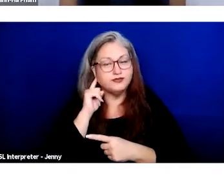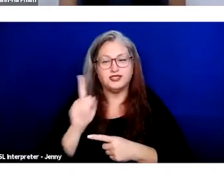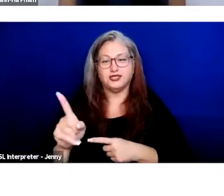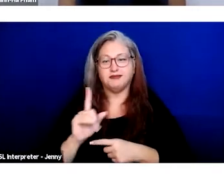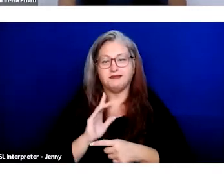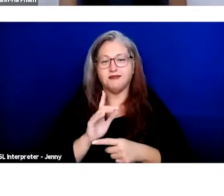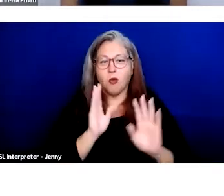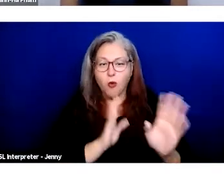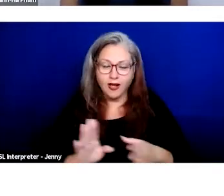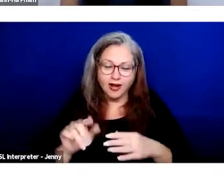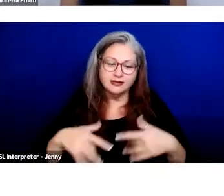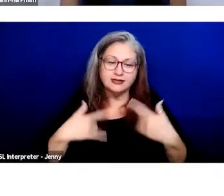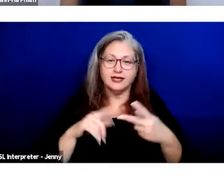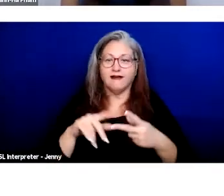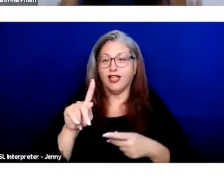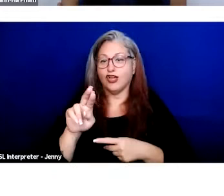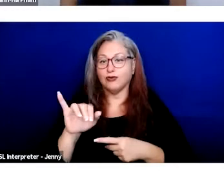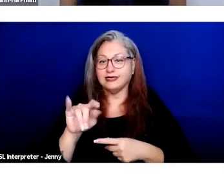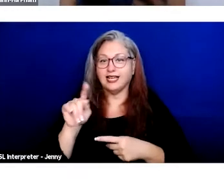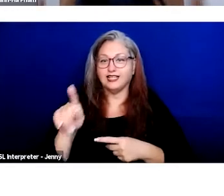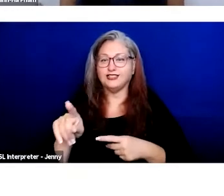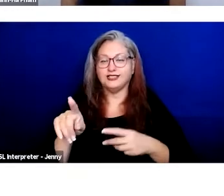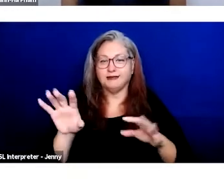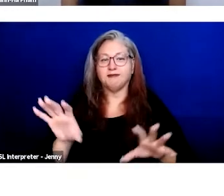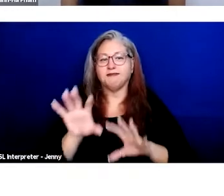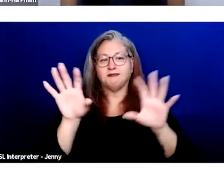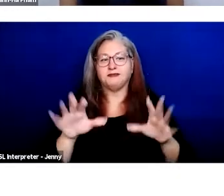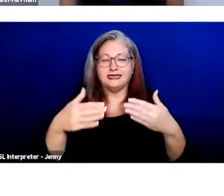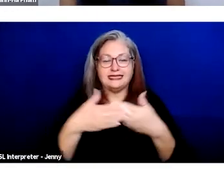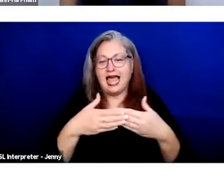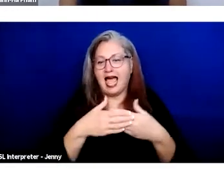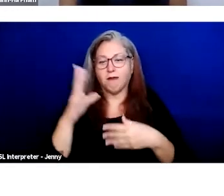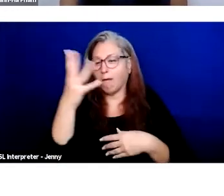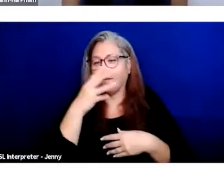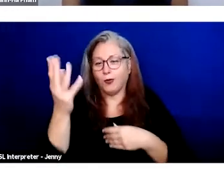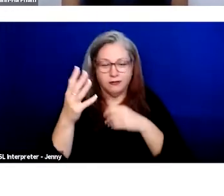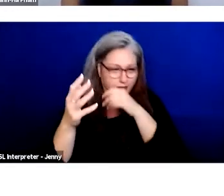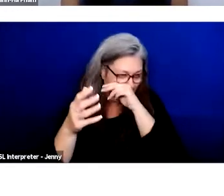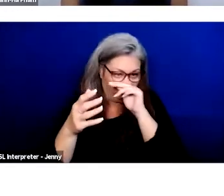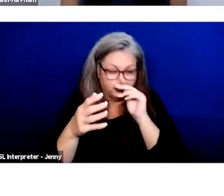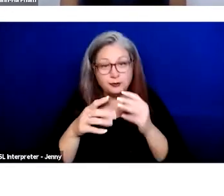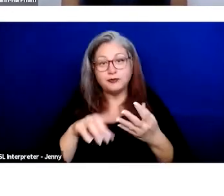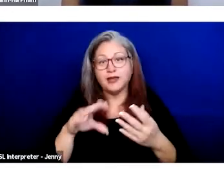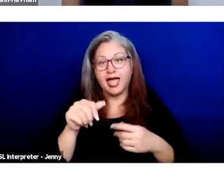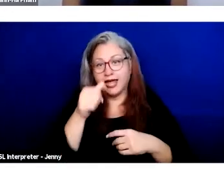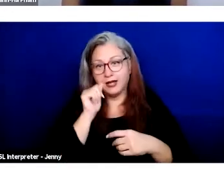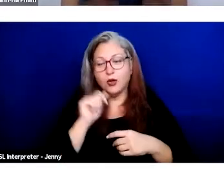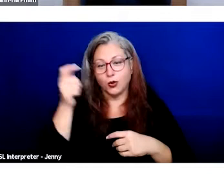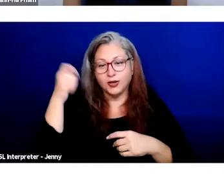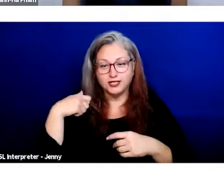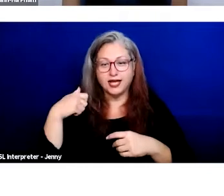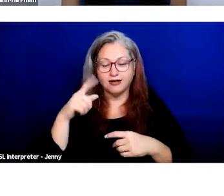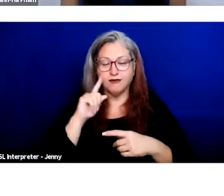this event, Krista for making these beautiful slides, and Antonio and Jenny